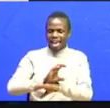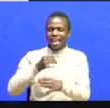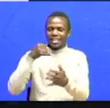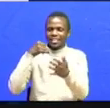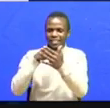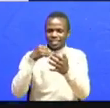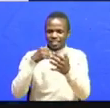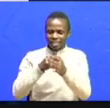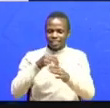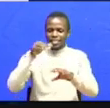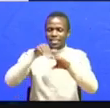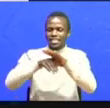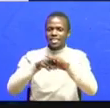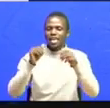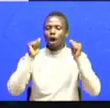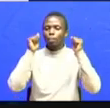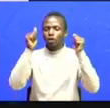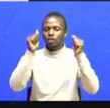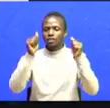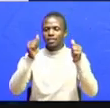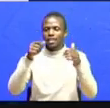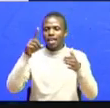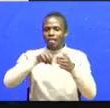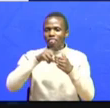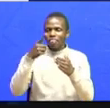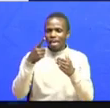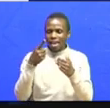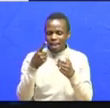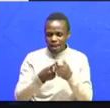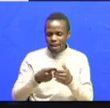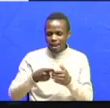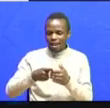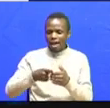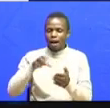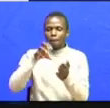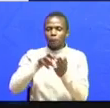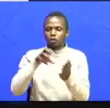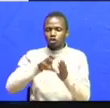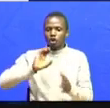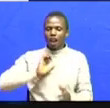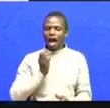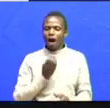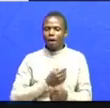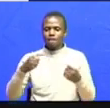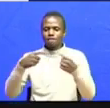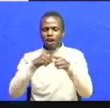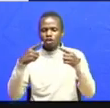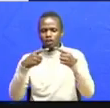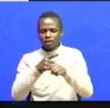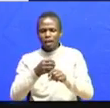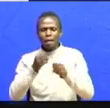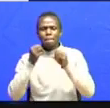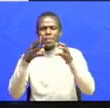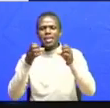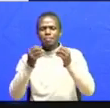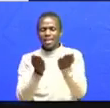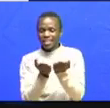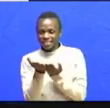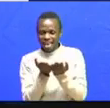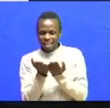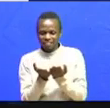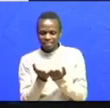in politics, then our space will have been violated. And I have seen in many services that I have